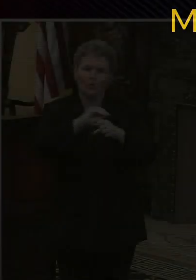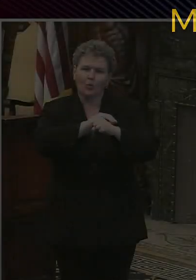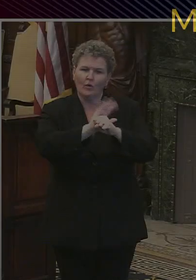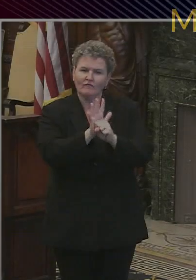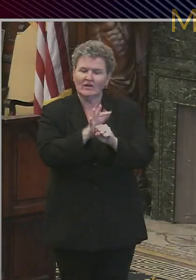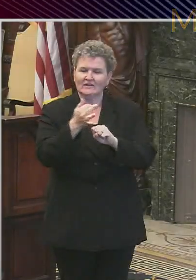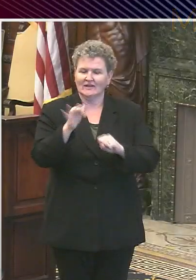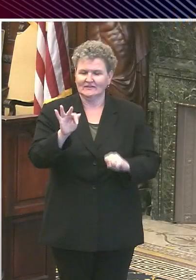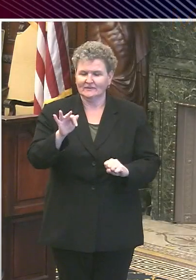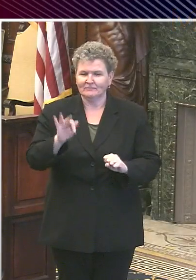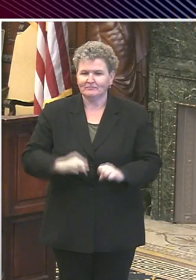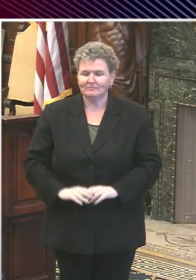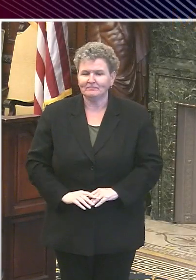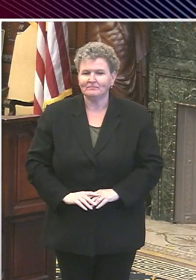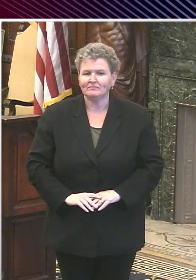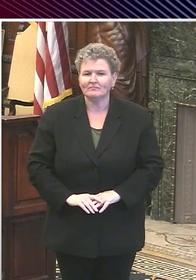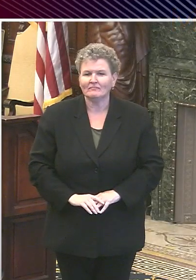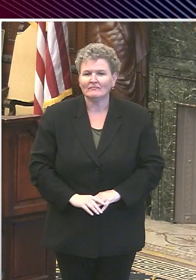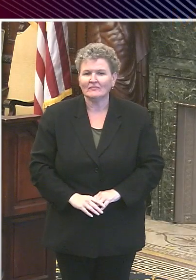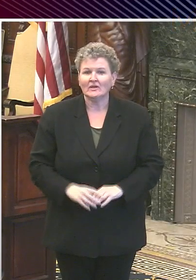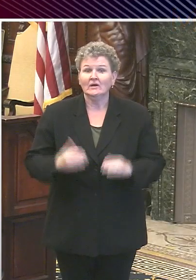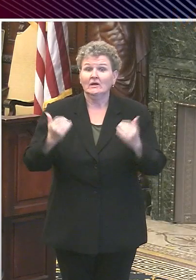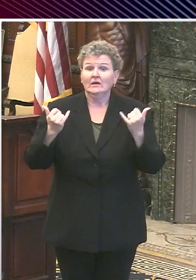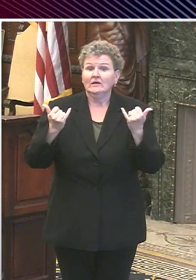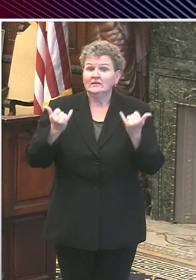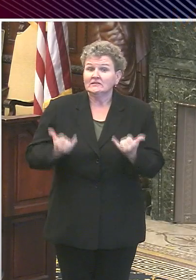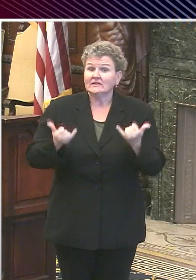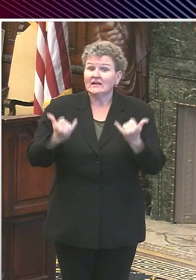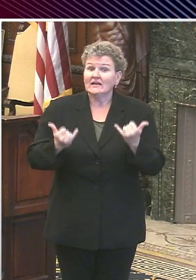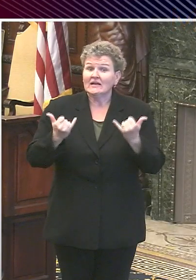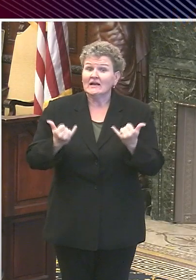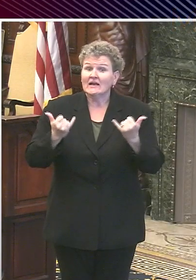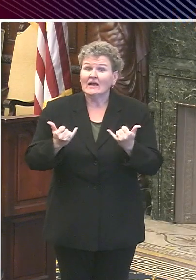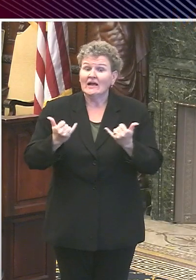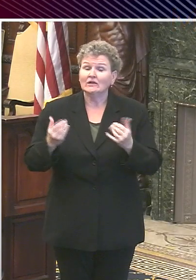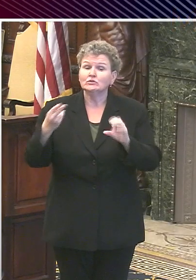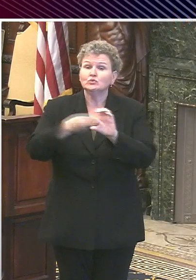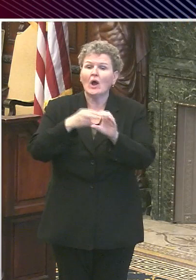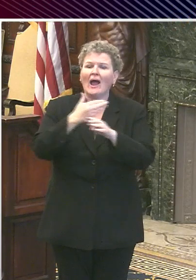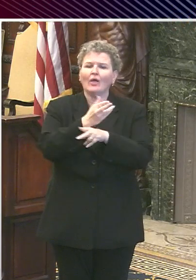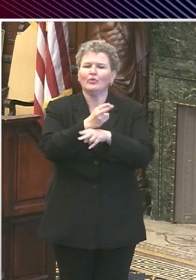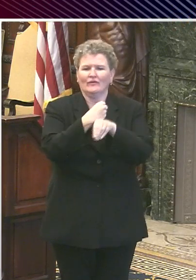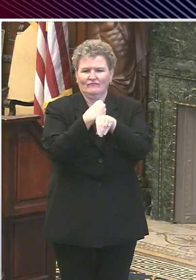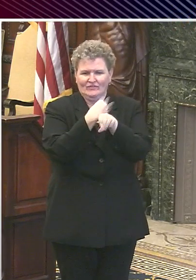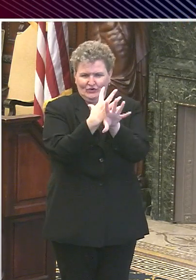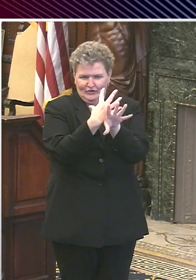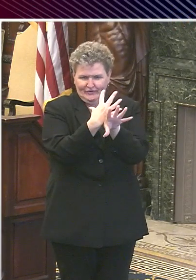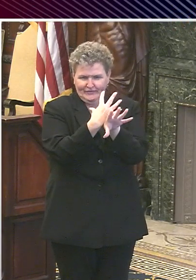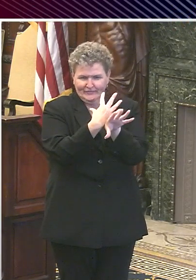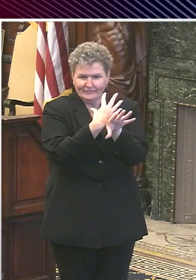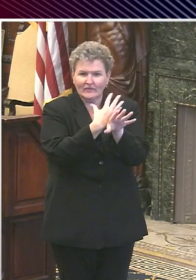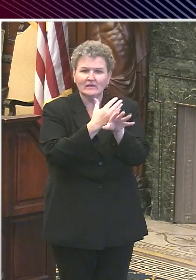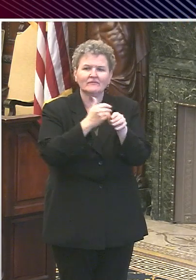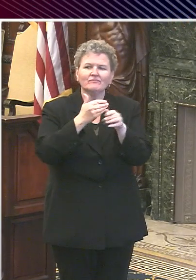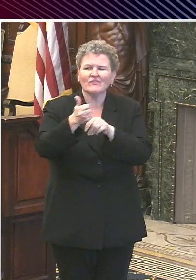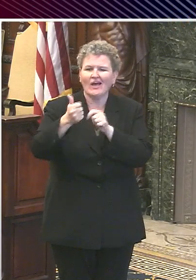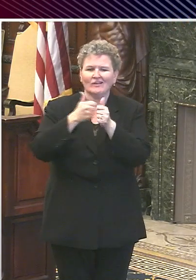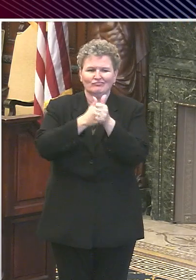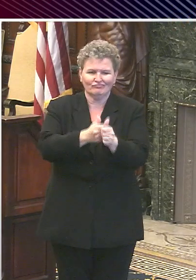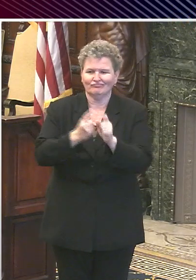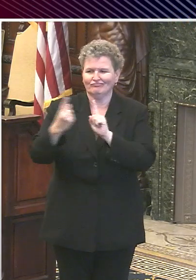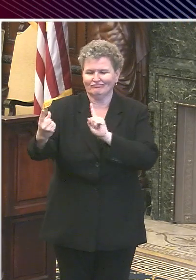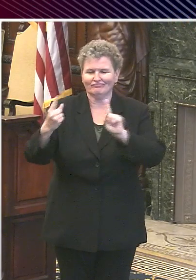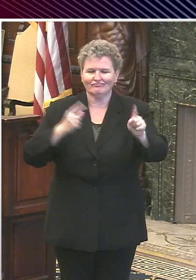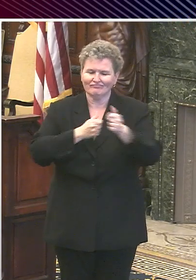COVID-19. Today, all our speakers are joining virtually to adhere to social distancing guidelines. And we will begin